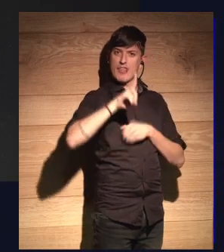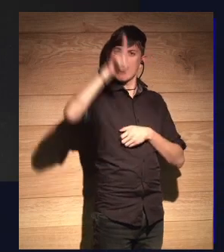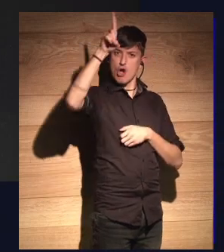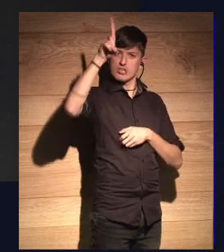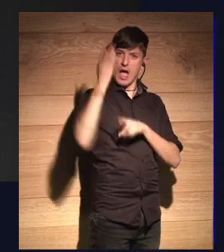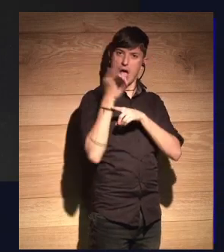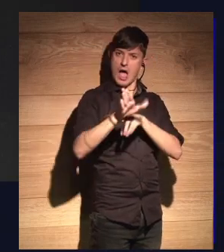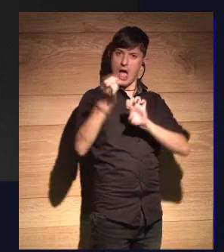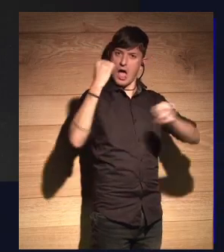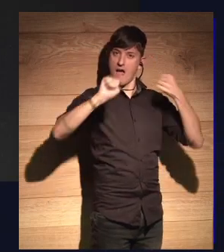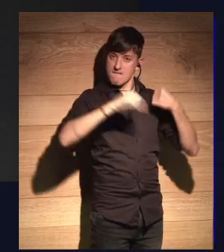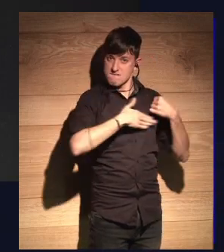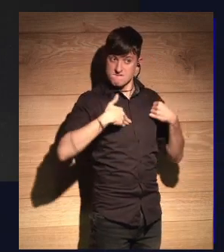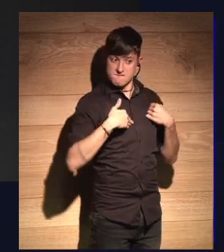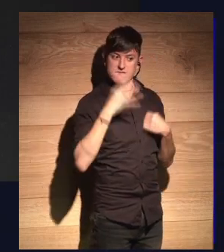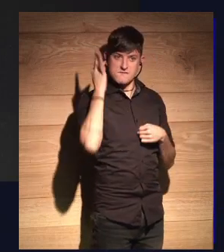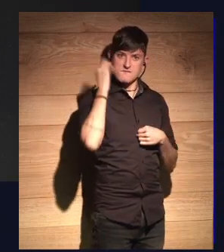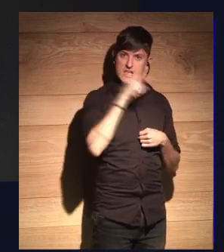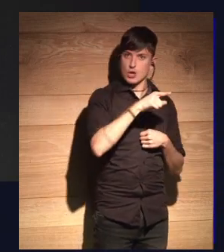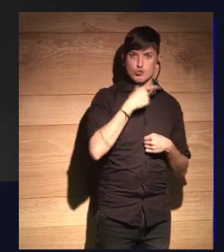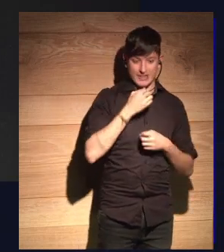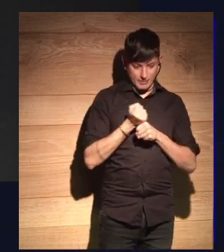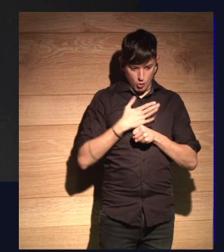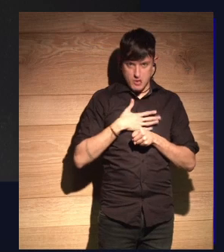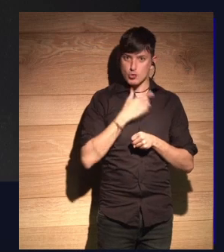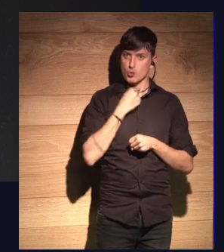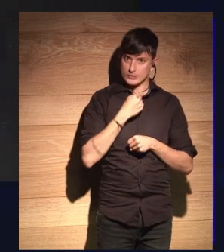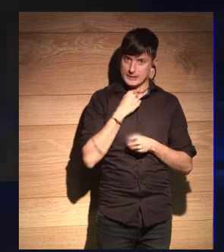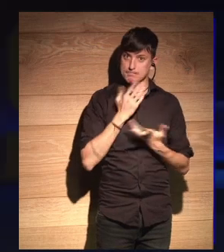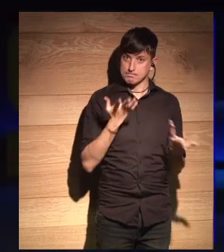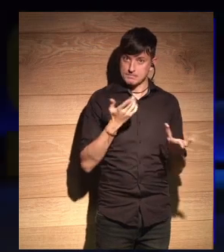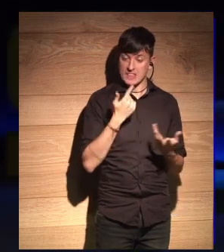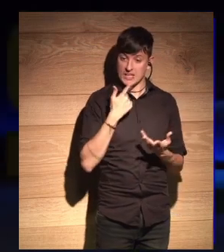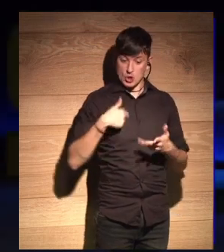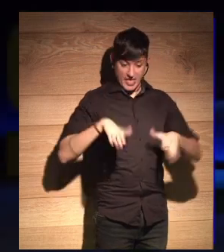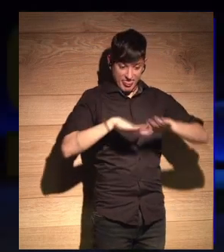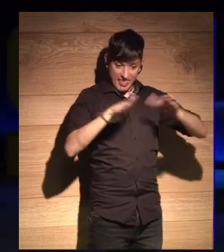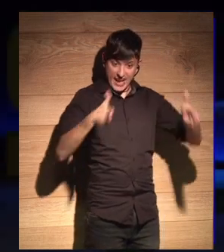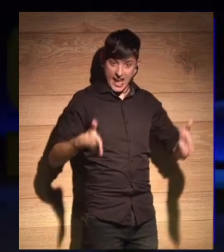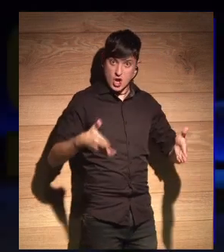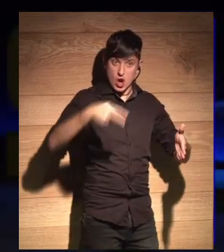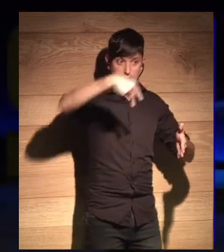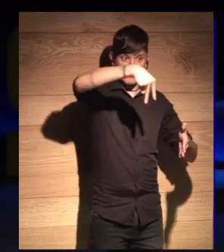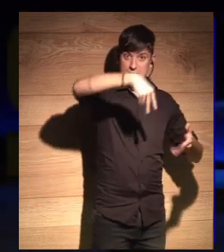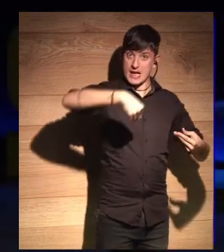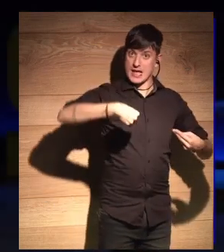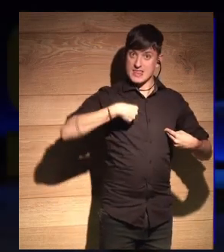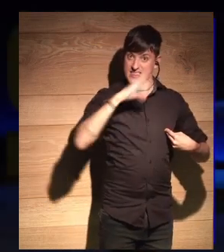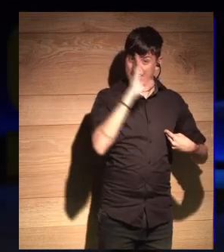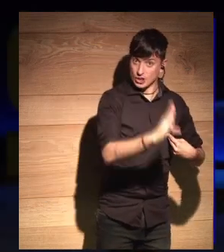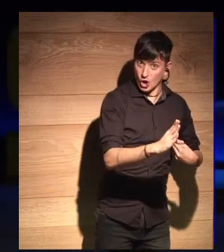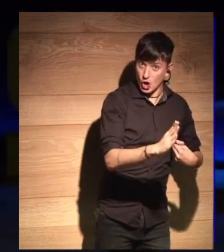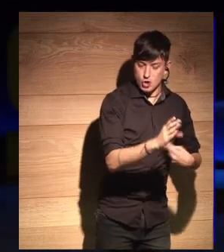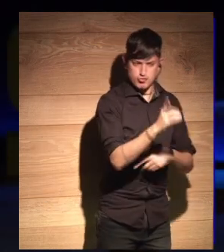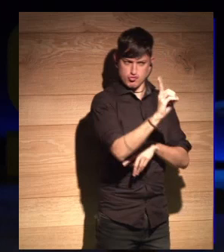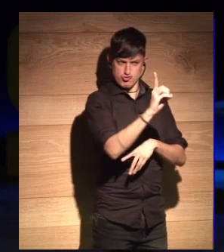work. She already knew my work and loved it. She said, do I have to be live on stage? I said, no. She's like, sure, I'll do it. So then I panicked